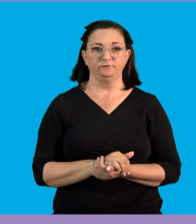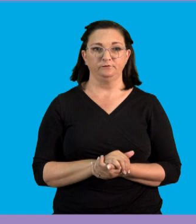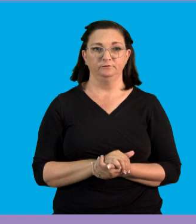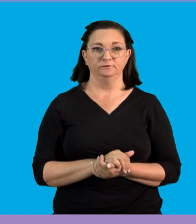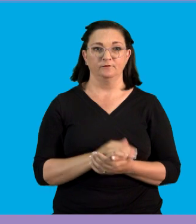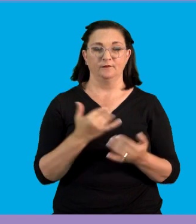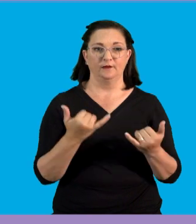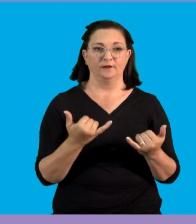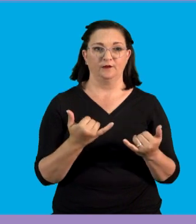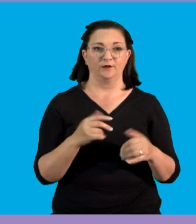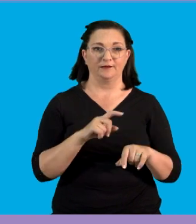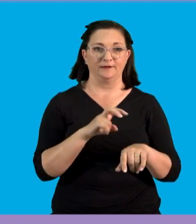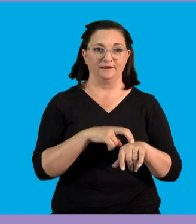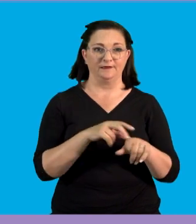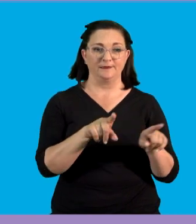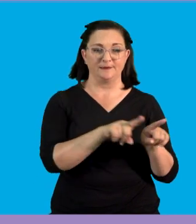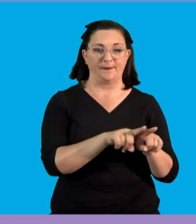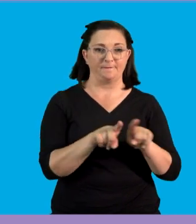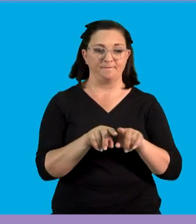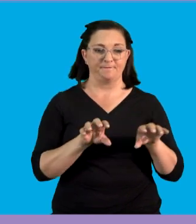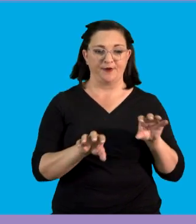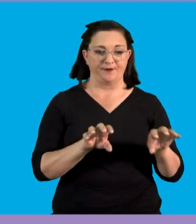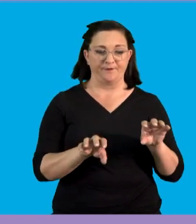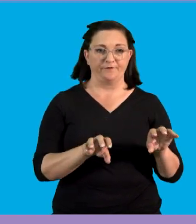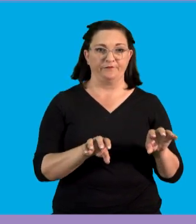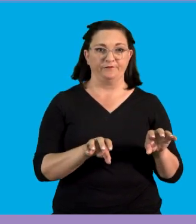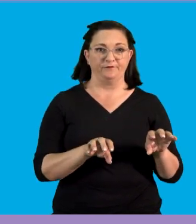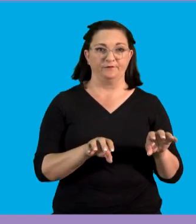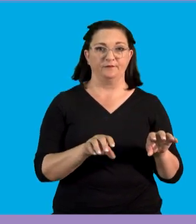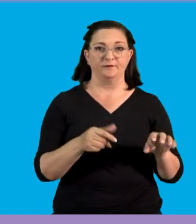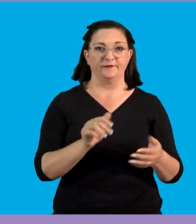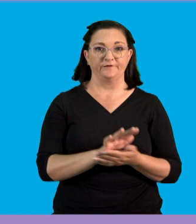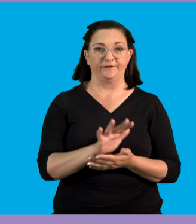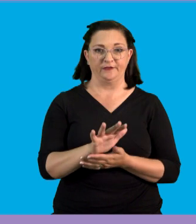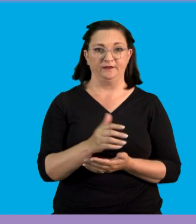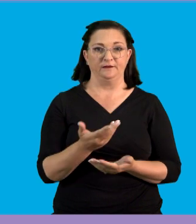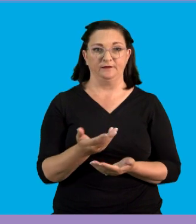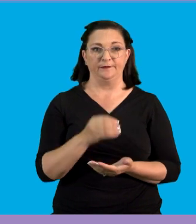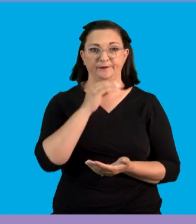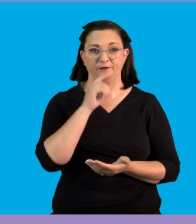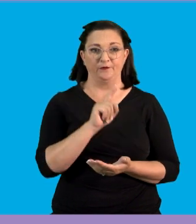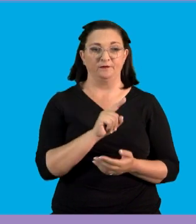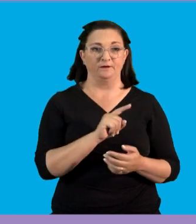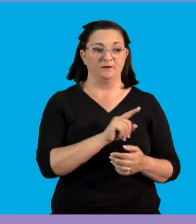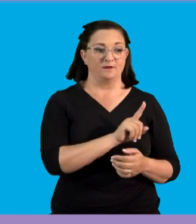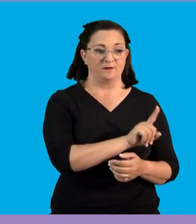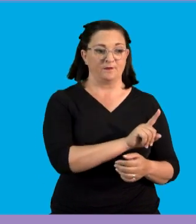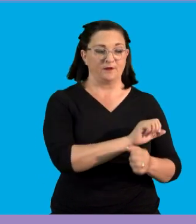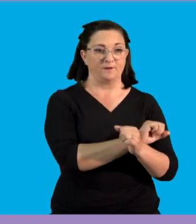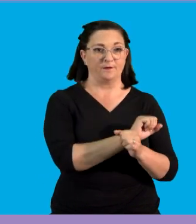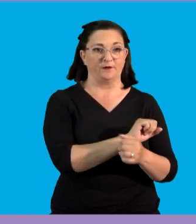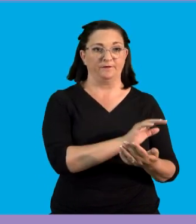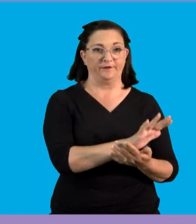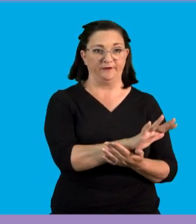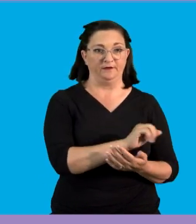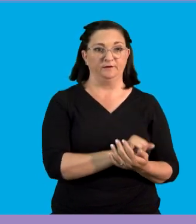And we need to get them to the same denominator, that is 15. What does this mean? It means I'm going to multiply that